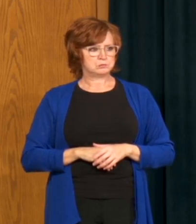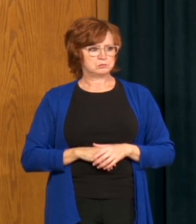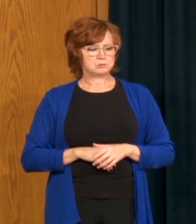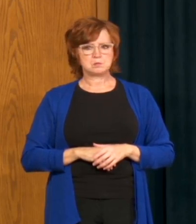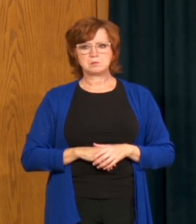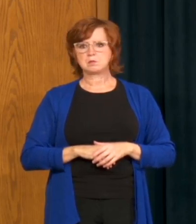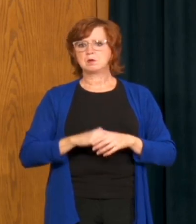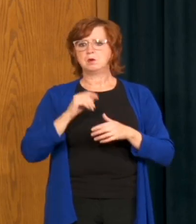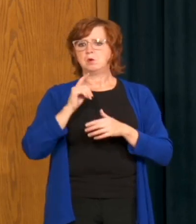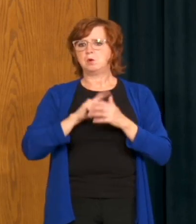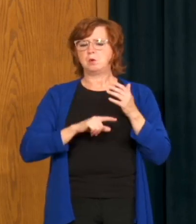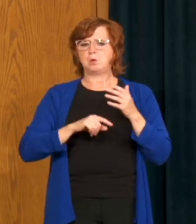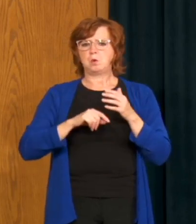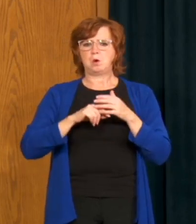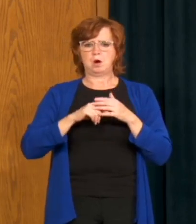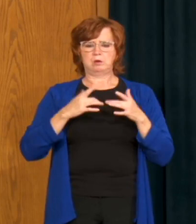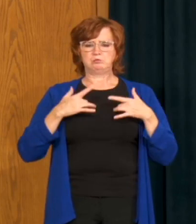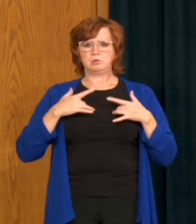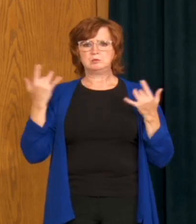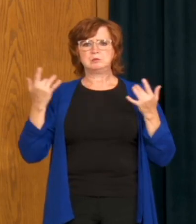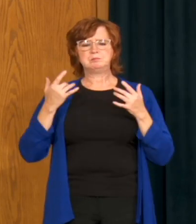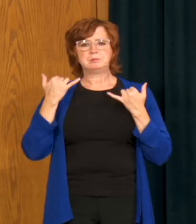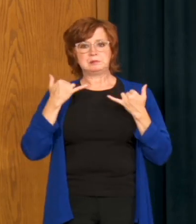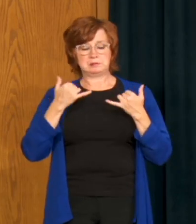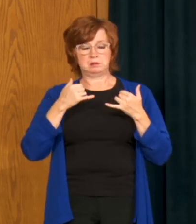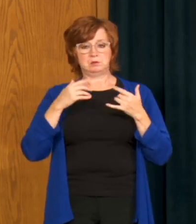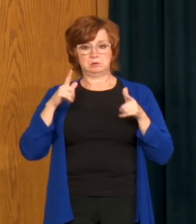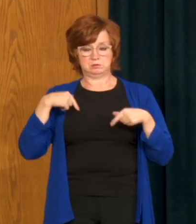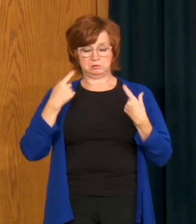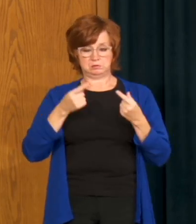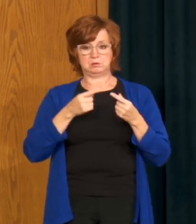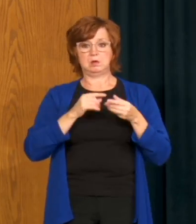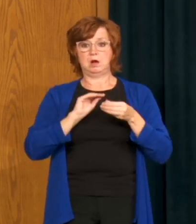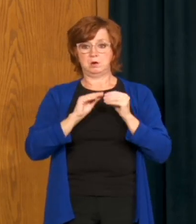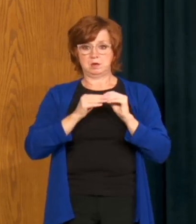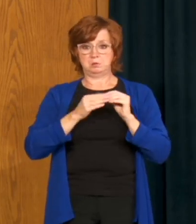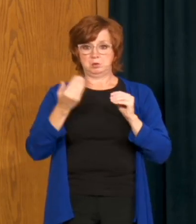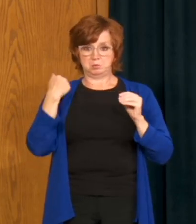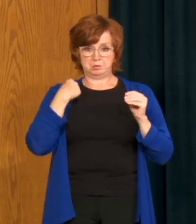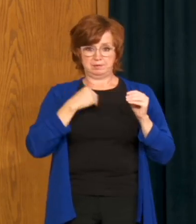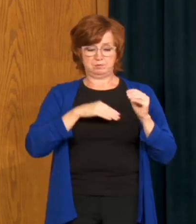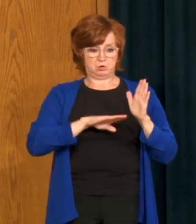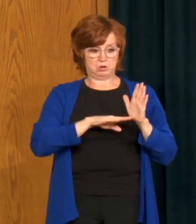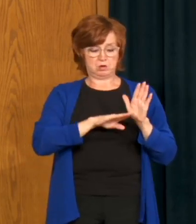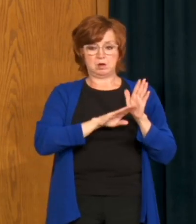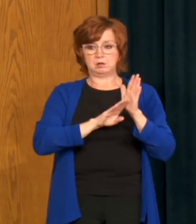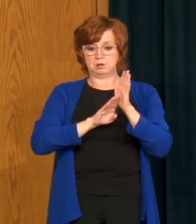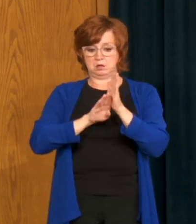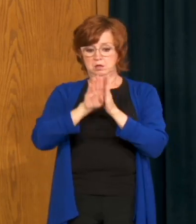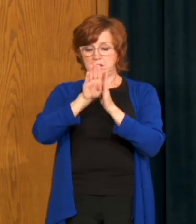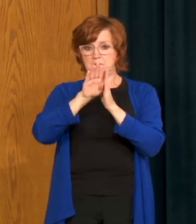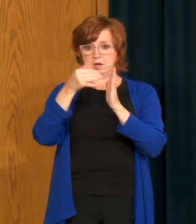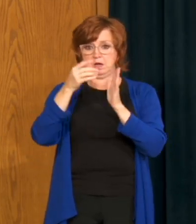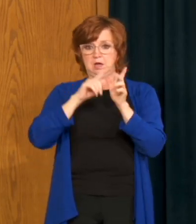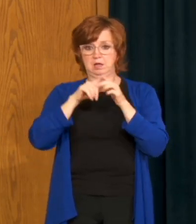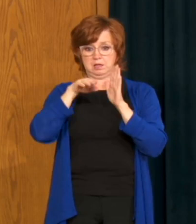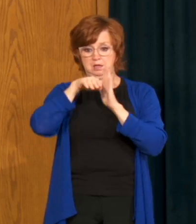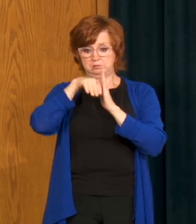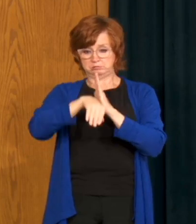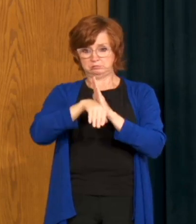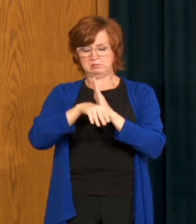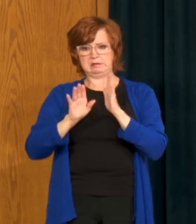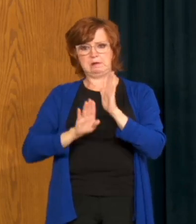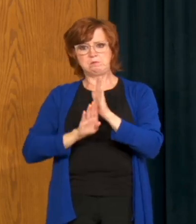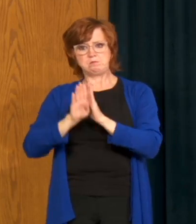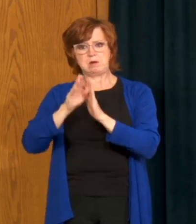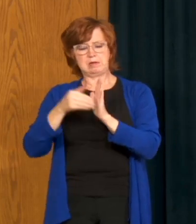in terms of COVID cases in a 10-day span. Certainly, having more international traffic and travel